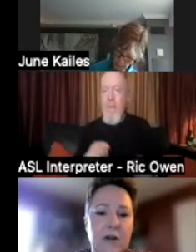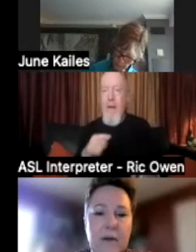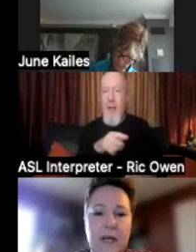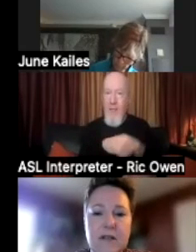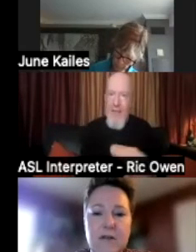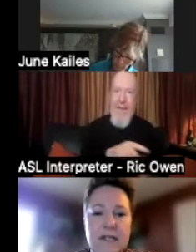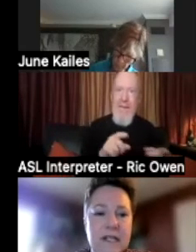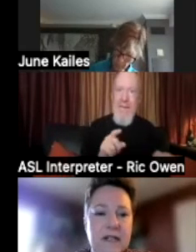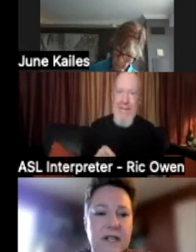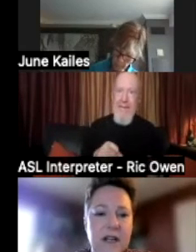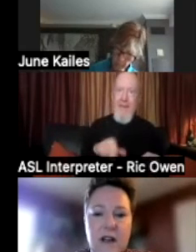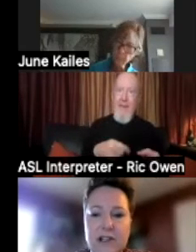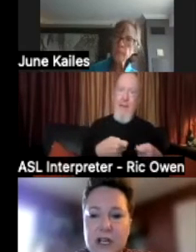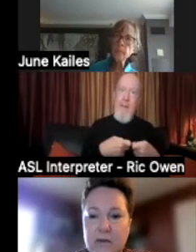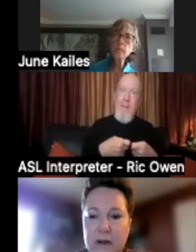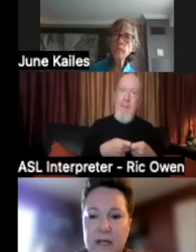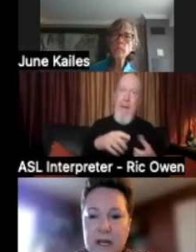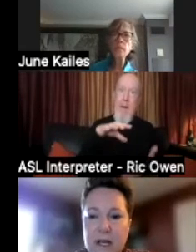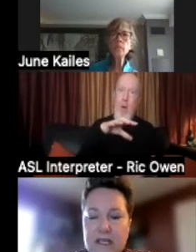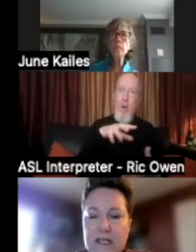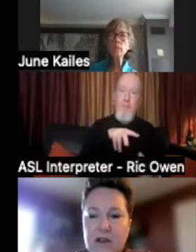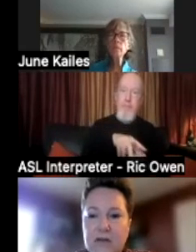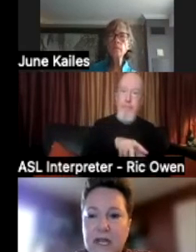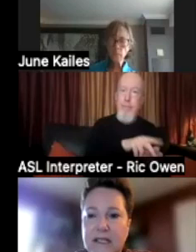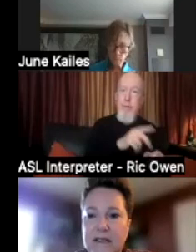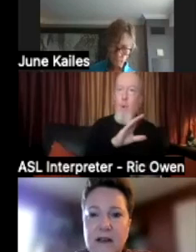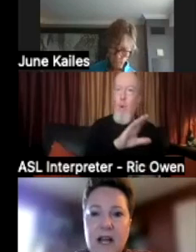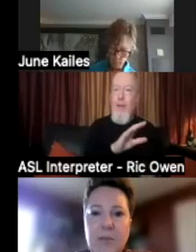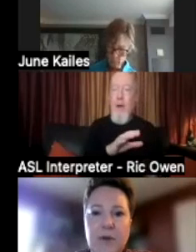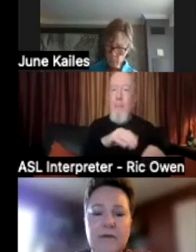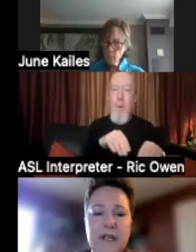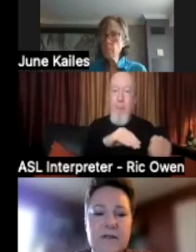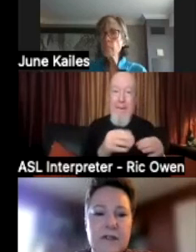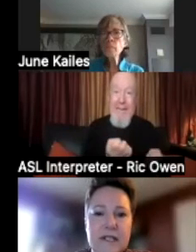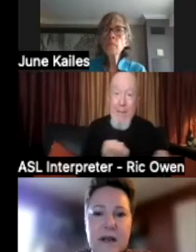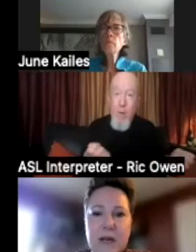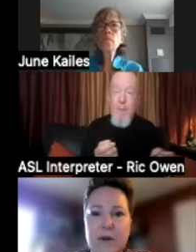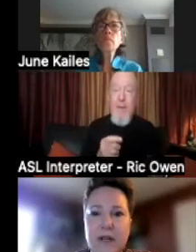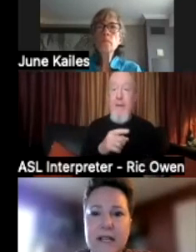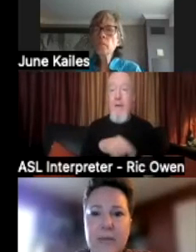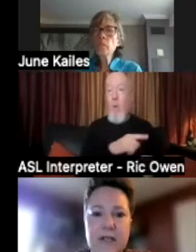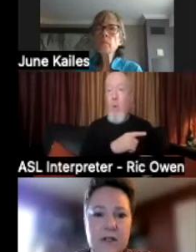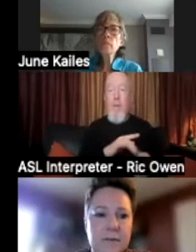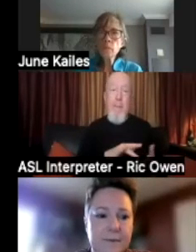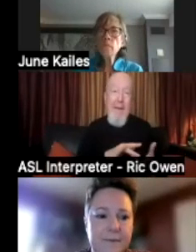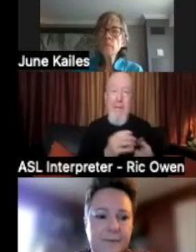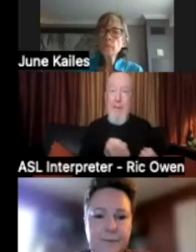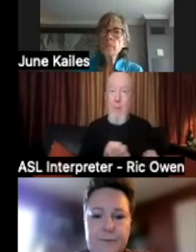mobility equipment or assistive technology equipment. So that's a couple of resources that people can tap